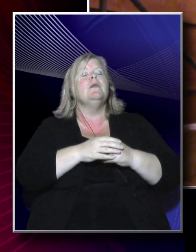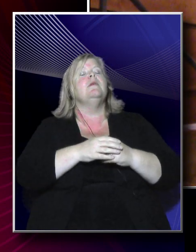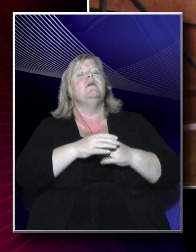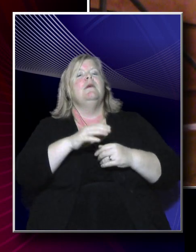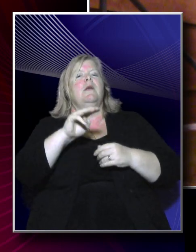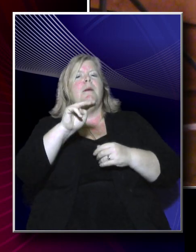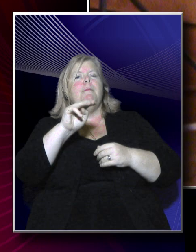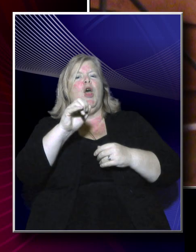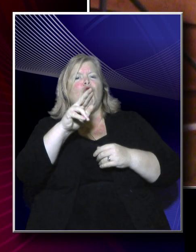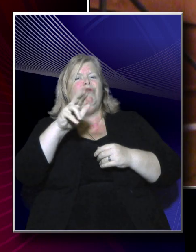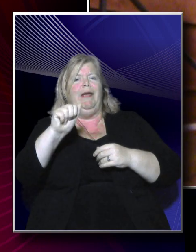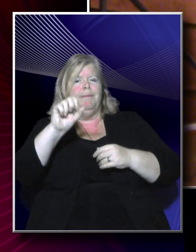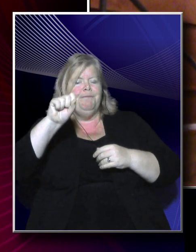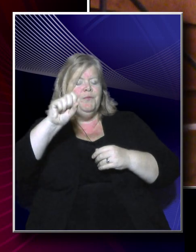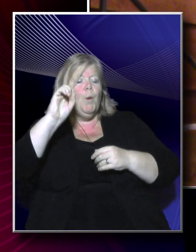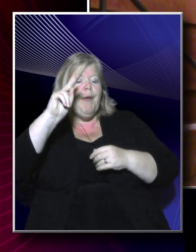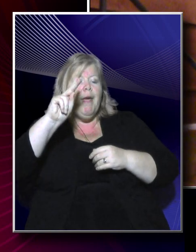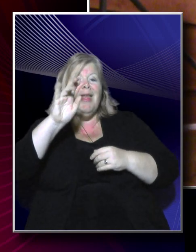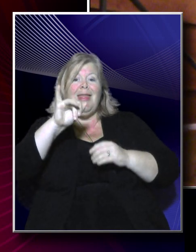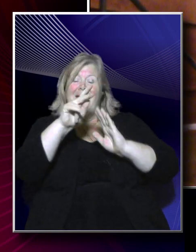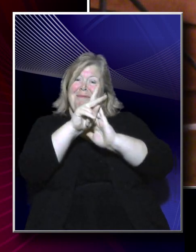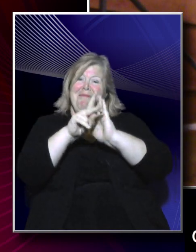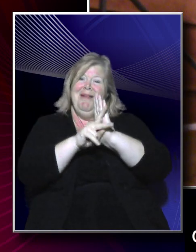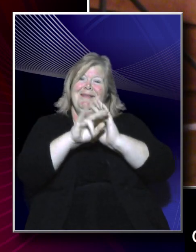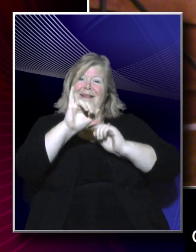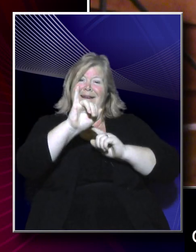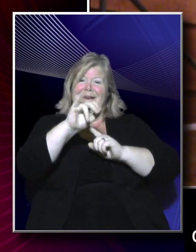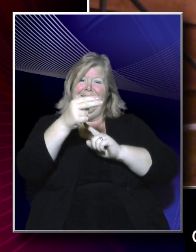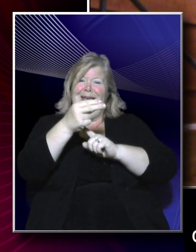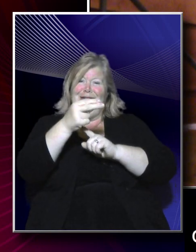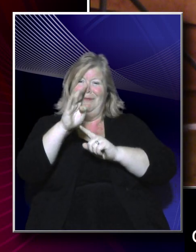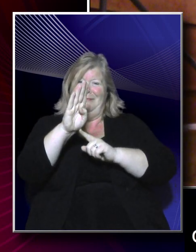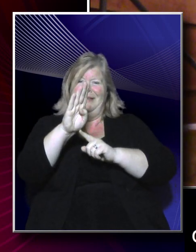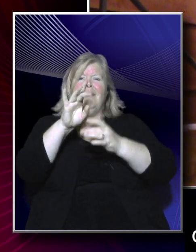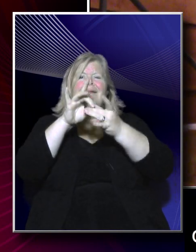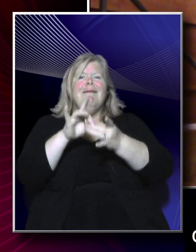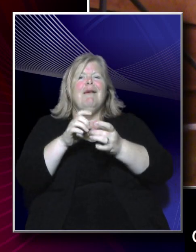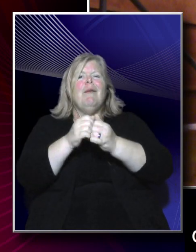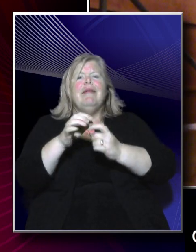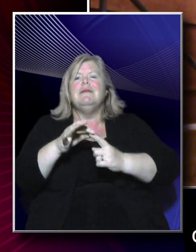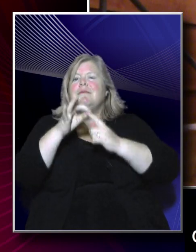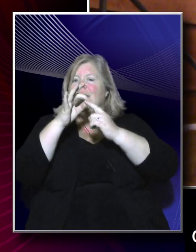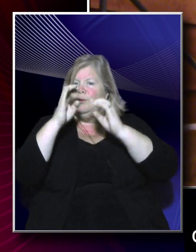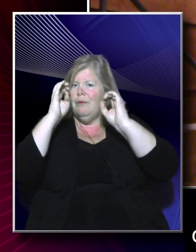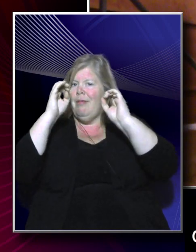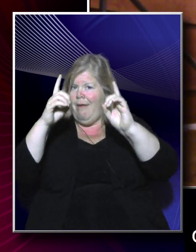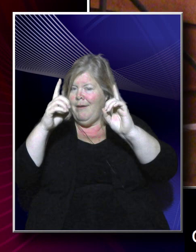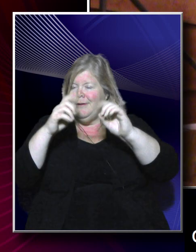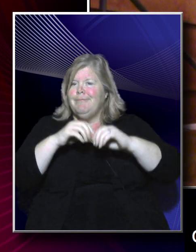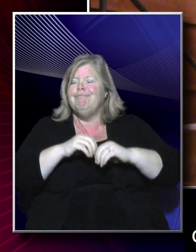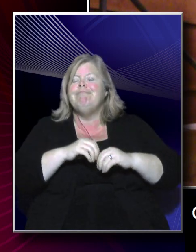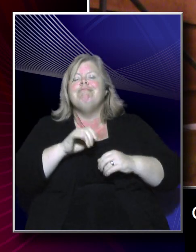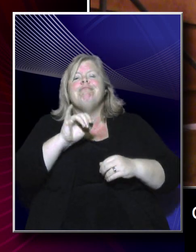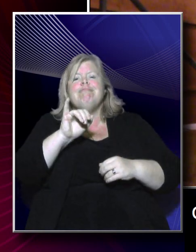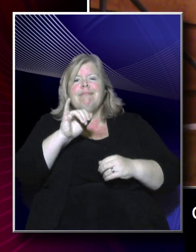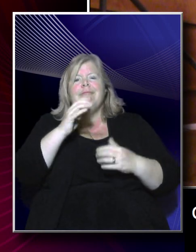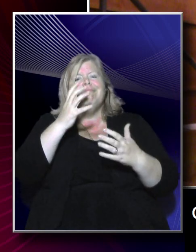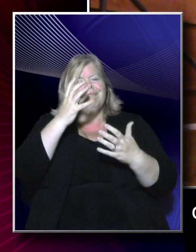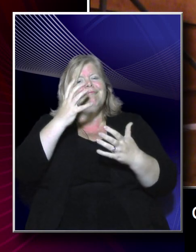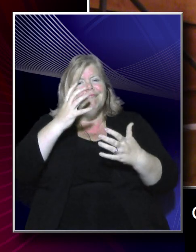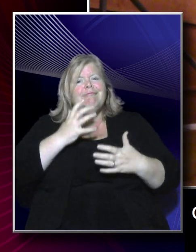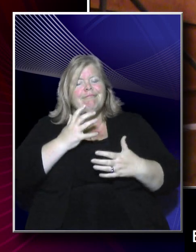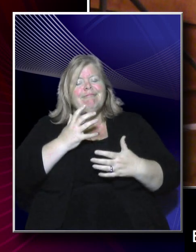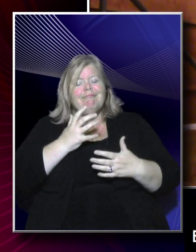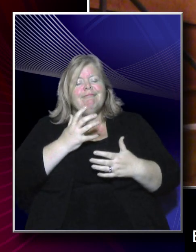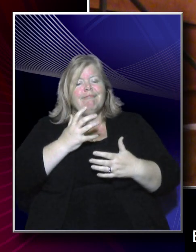So this policy, IHB, is in regards to special education. And unfortunately, we are asking